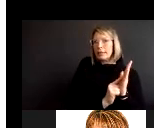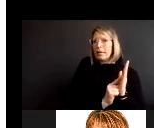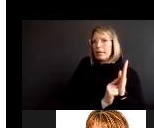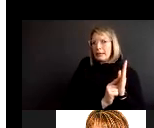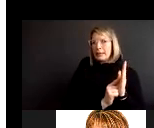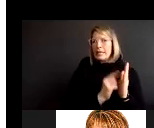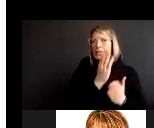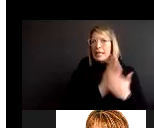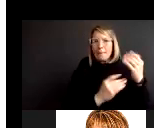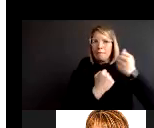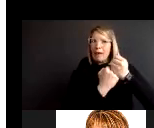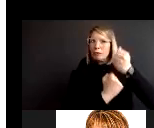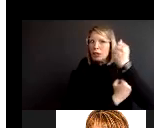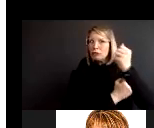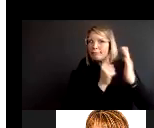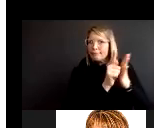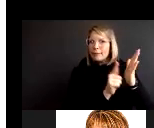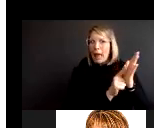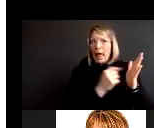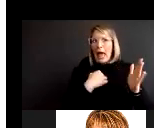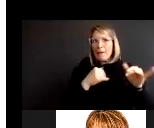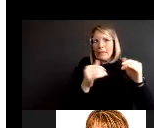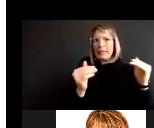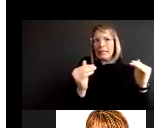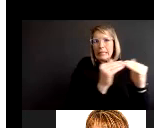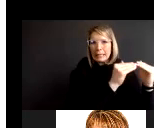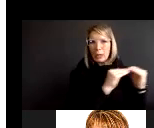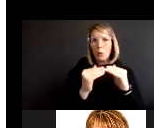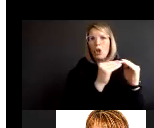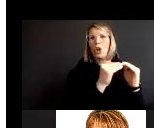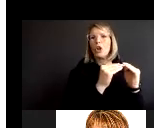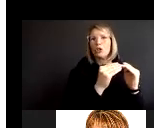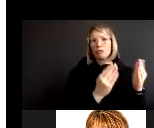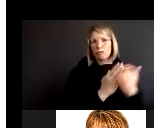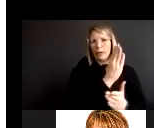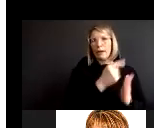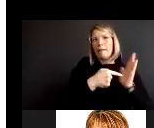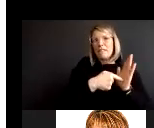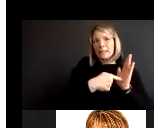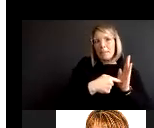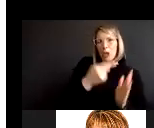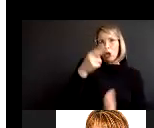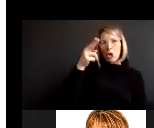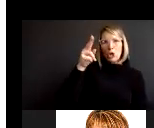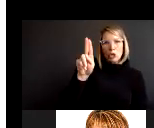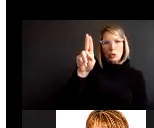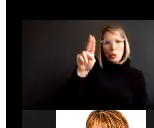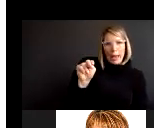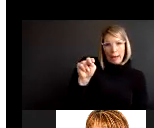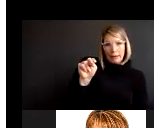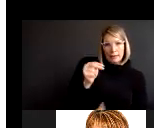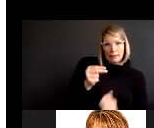that equitable right. So we think about the UN Convention on the Rights of Persons with Disabilities. Article 12 talks